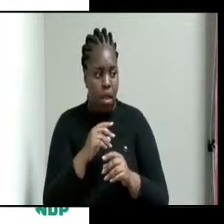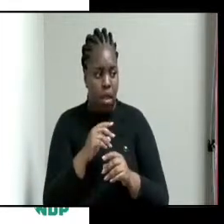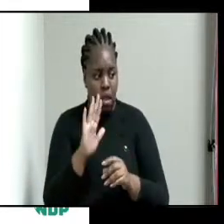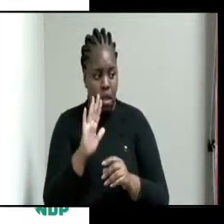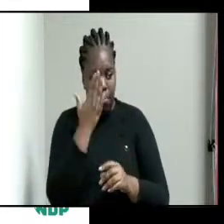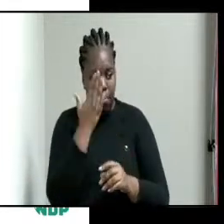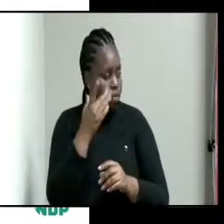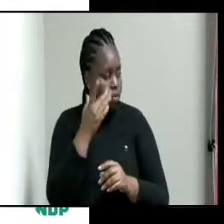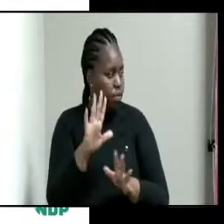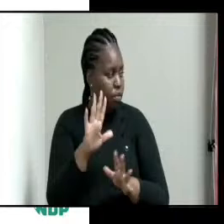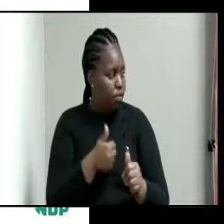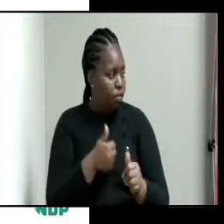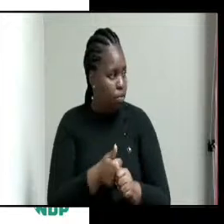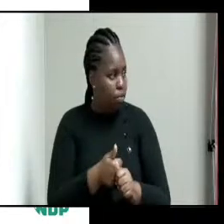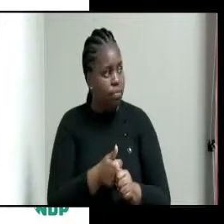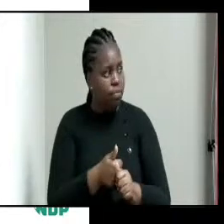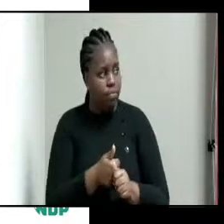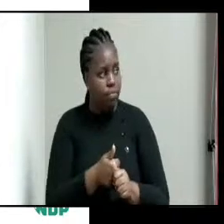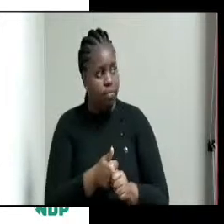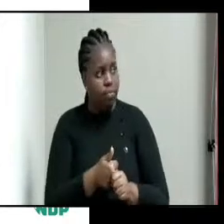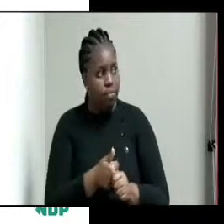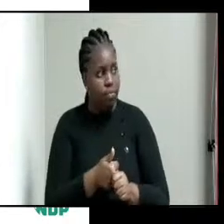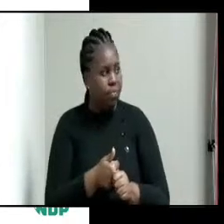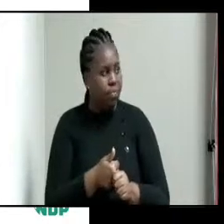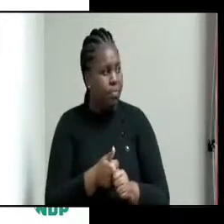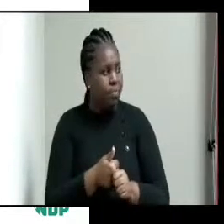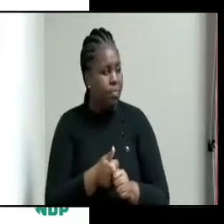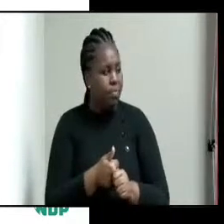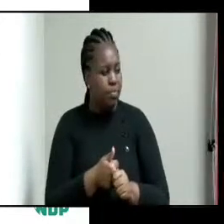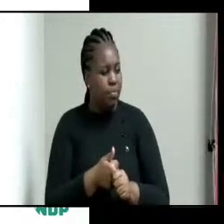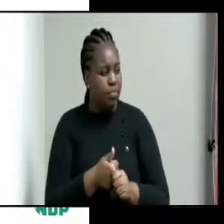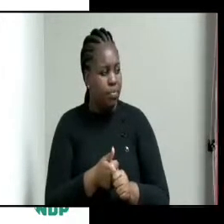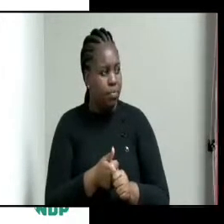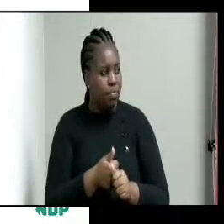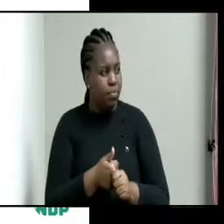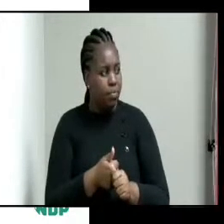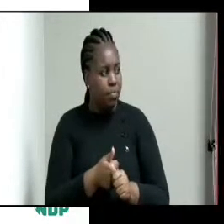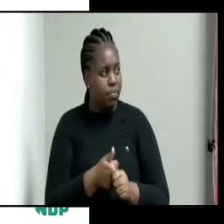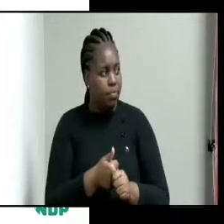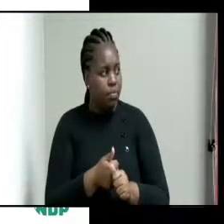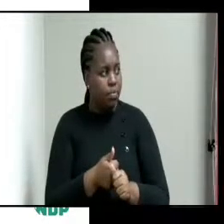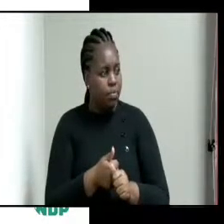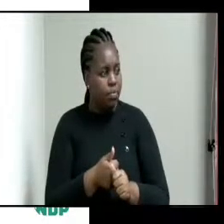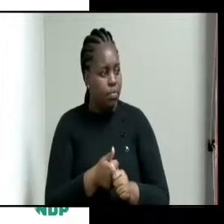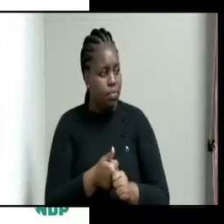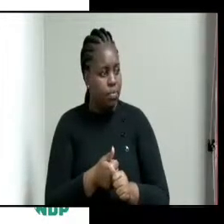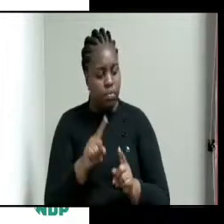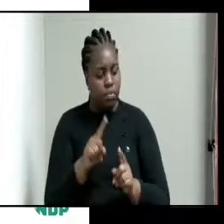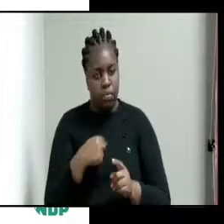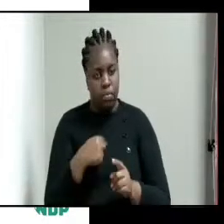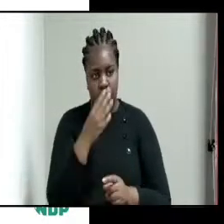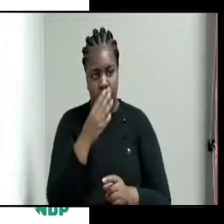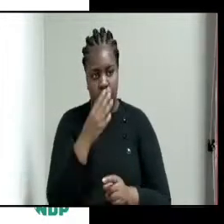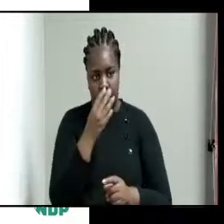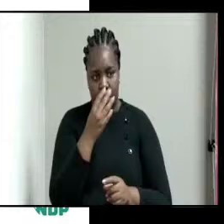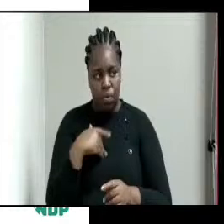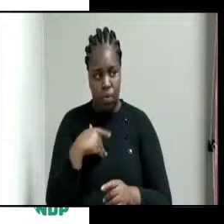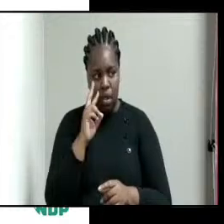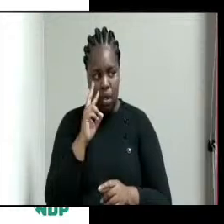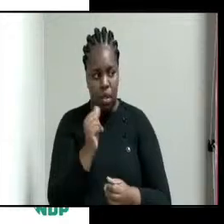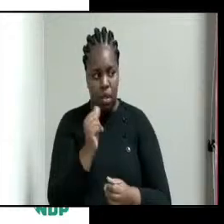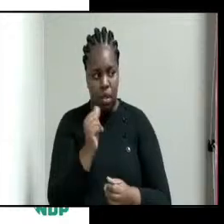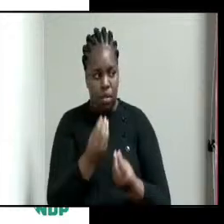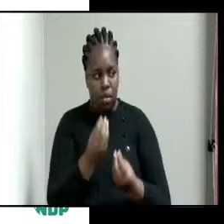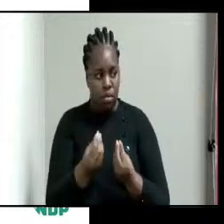follows. So the message on the results, as I had indicated, we're only looking at